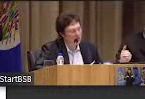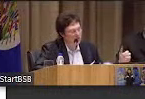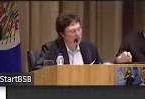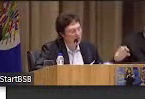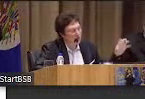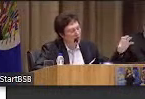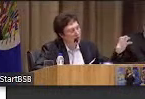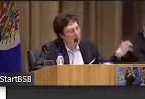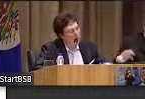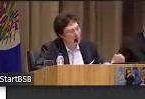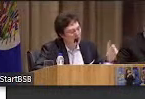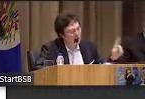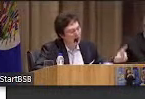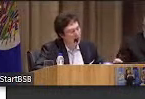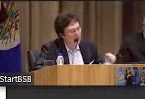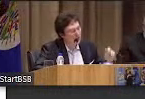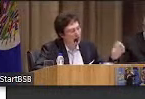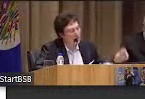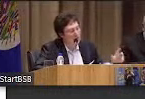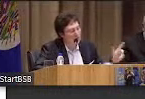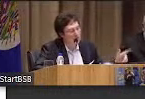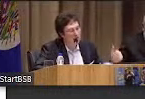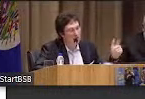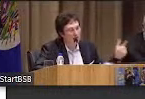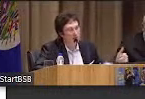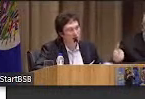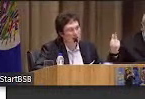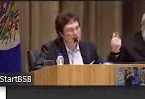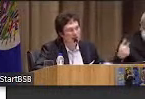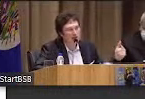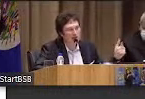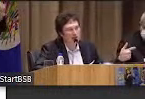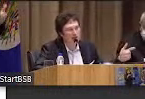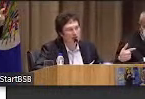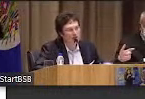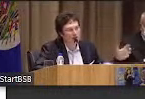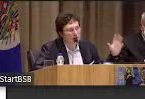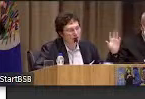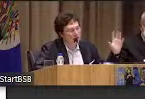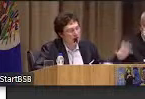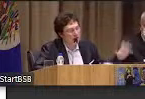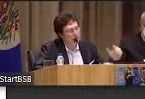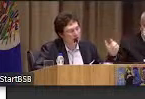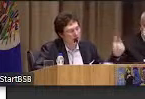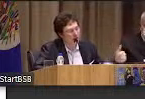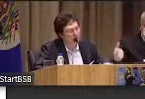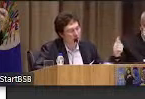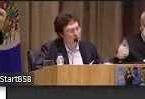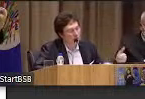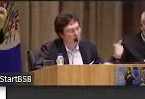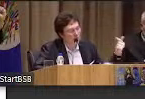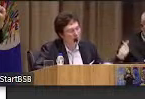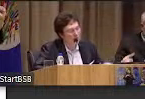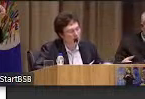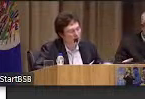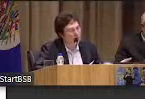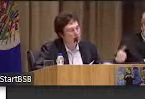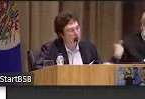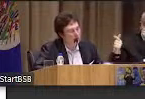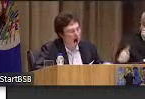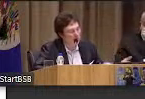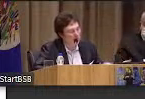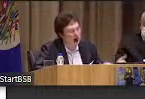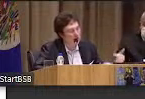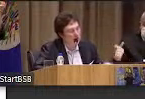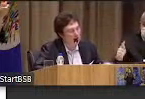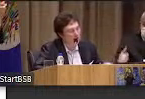Fundamentally, we can divide it in a pre-processing, then it will have the processing through this artificial intelligence, where we're going